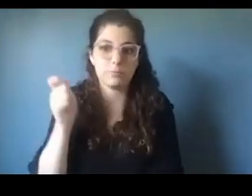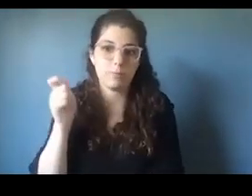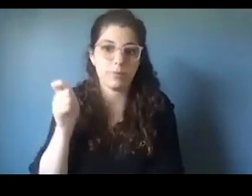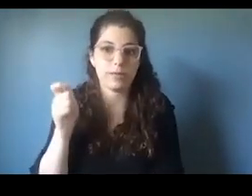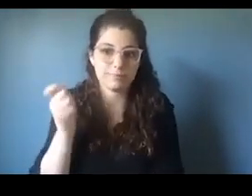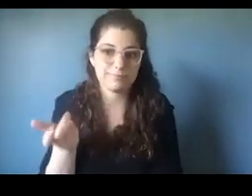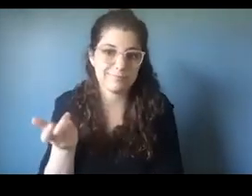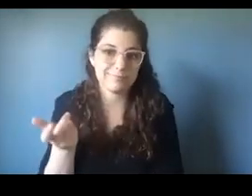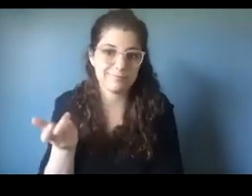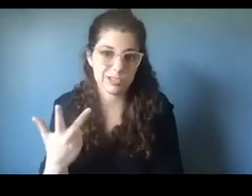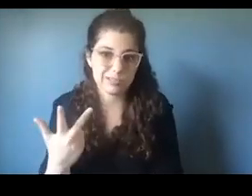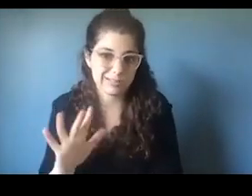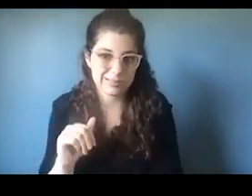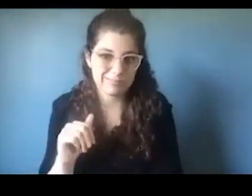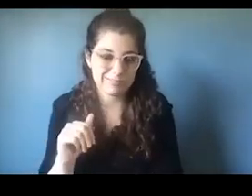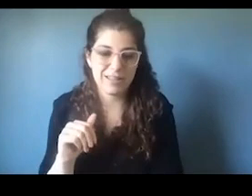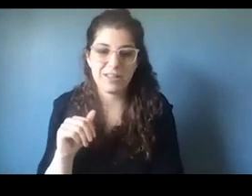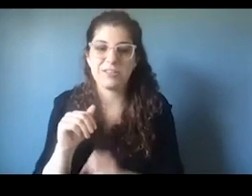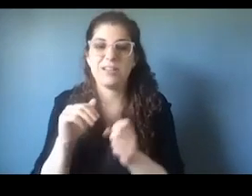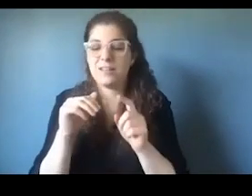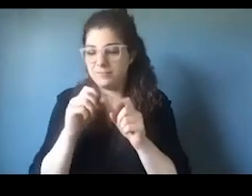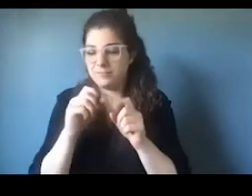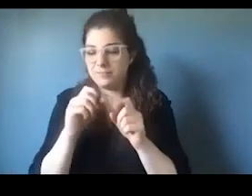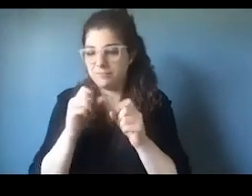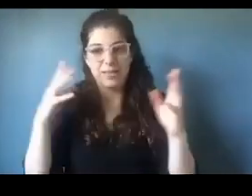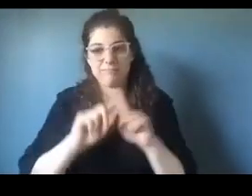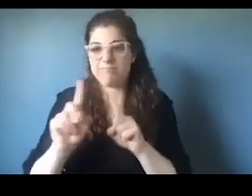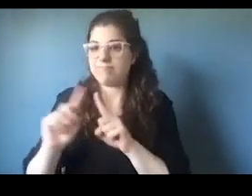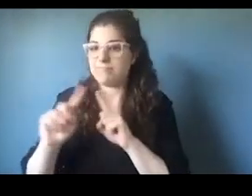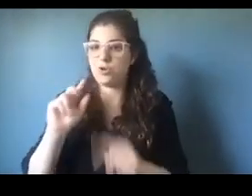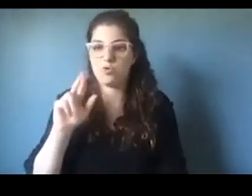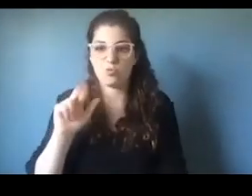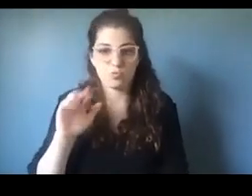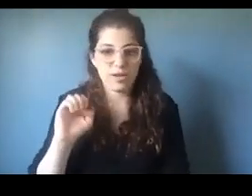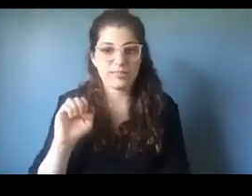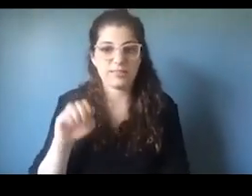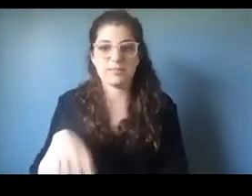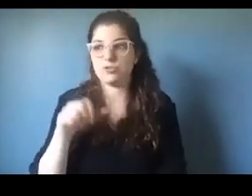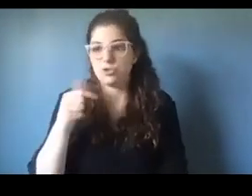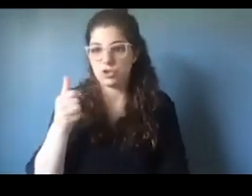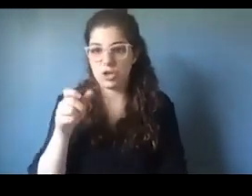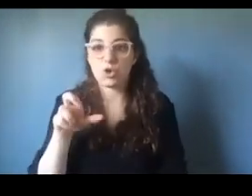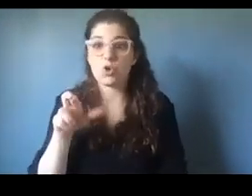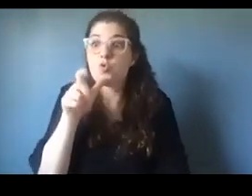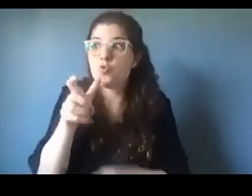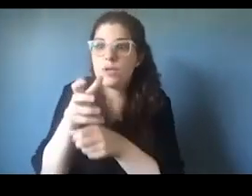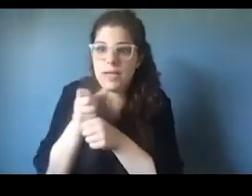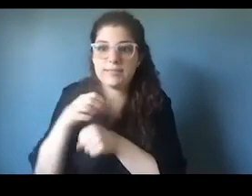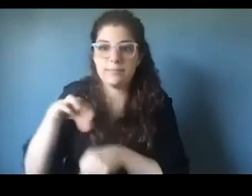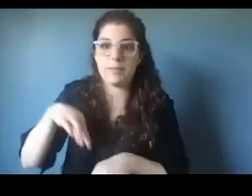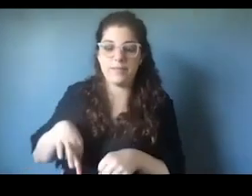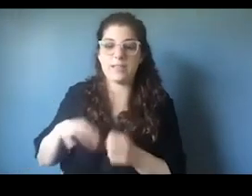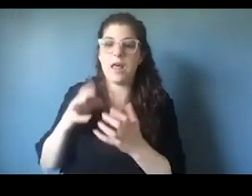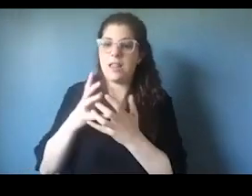And there are big differences across race and gender in who actually ends up receiving benefits. And a lot of that has to do with